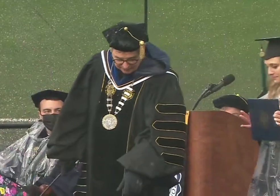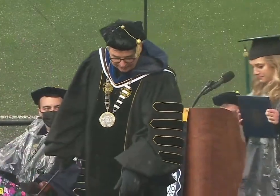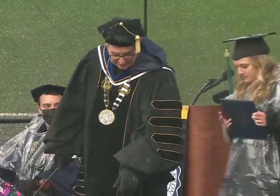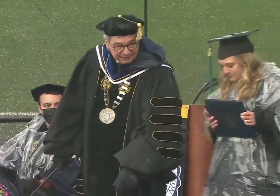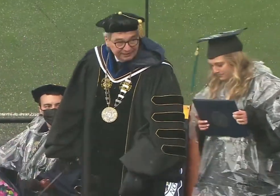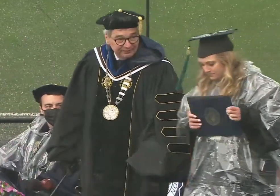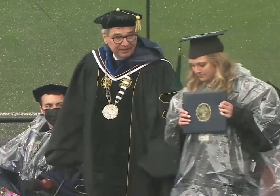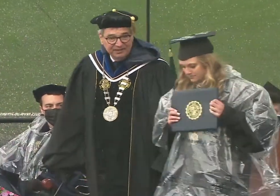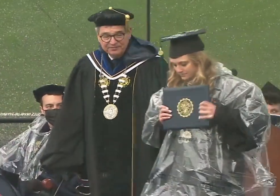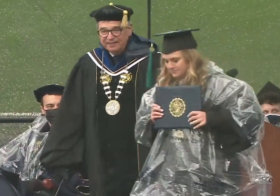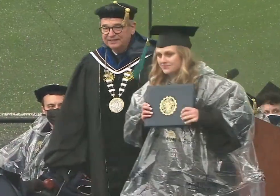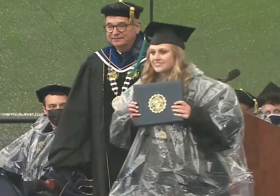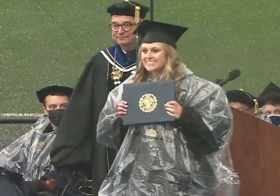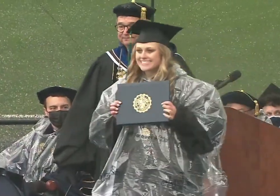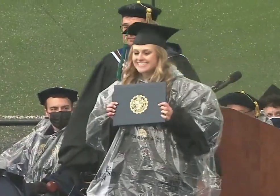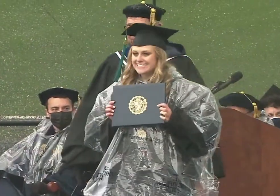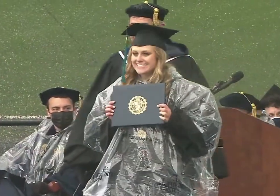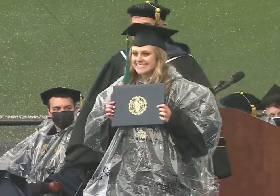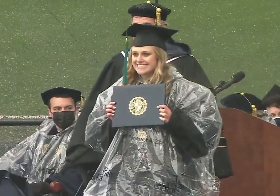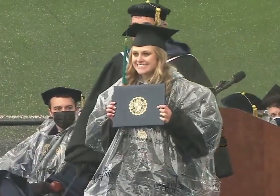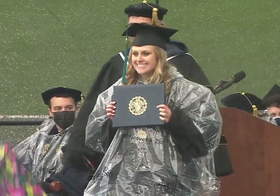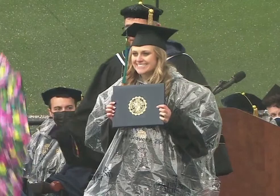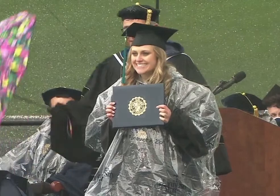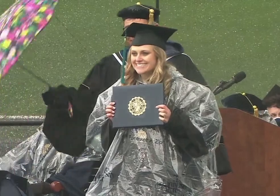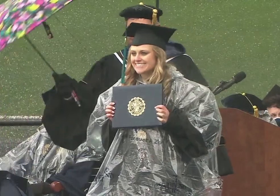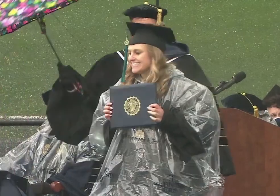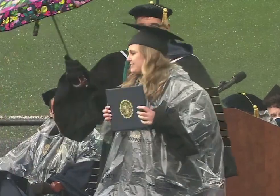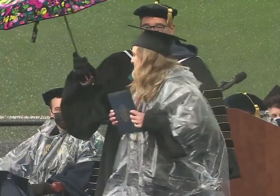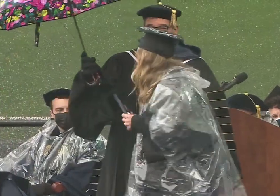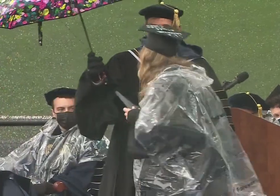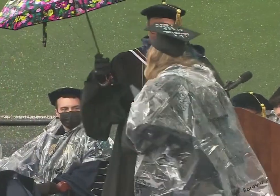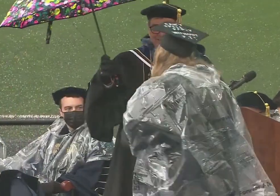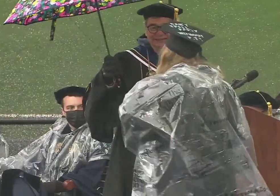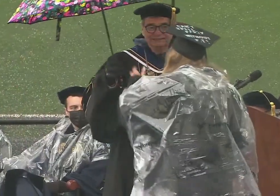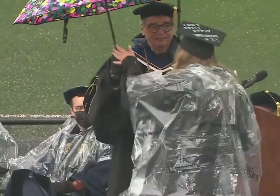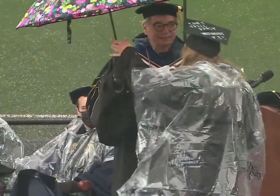Charlie B. Jezurinak.